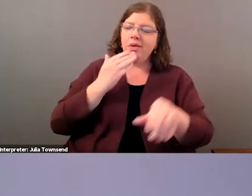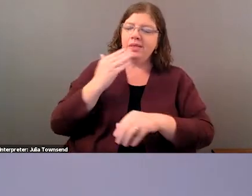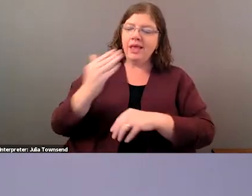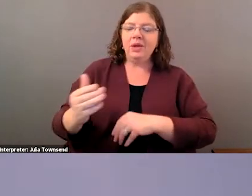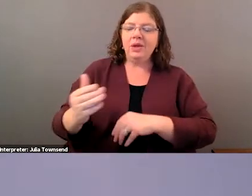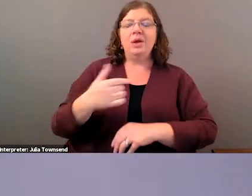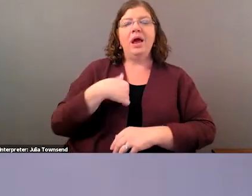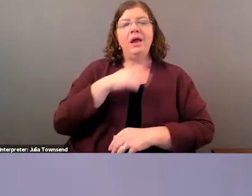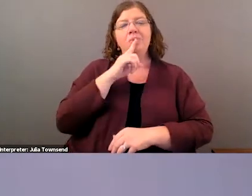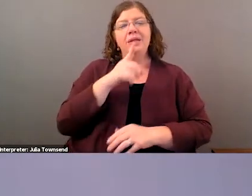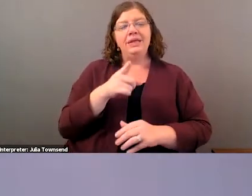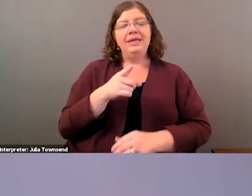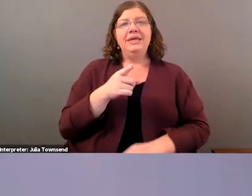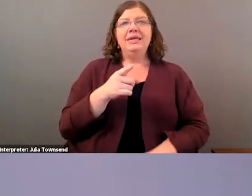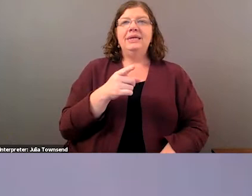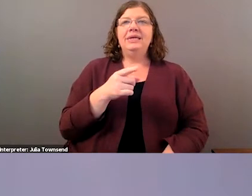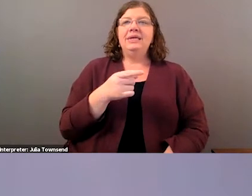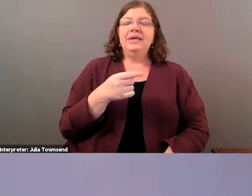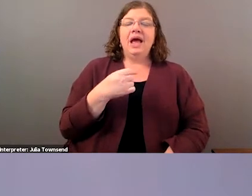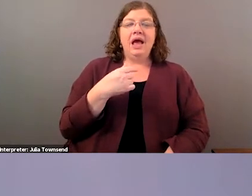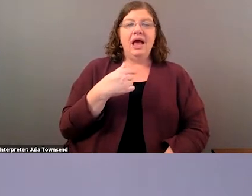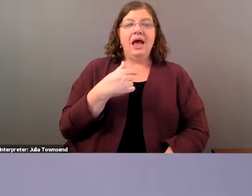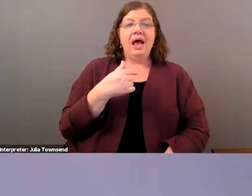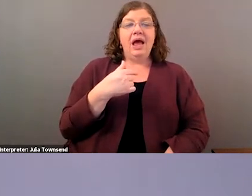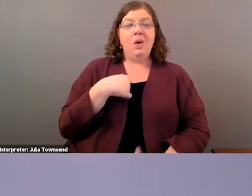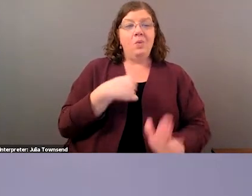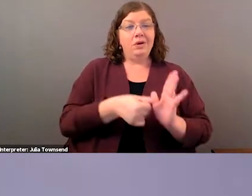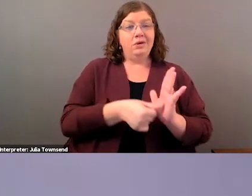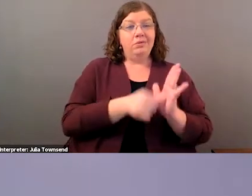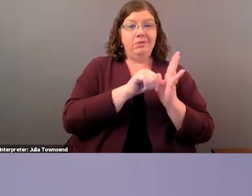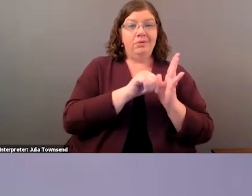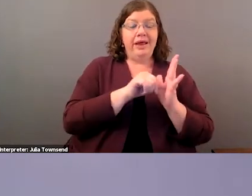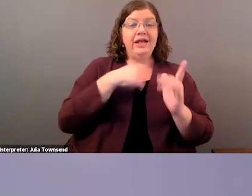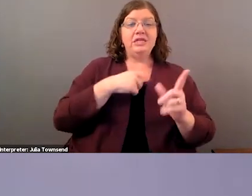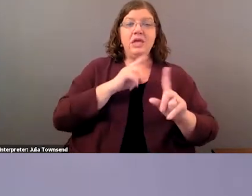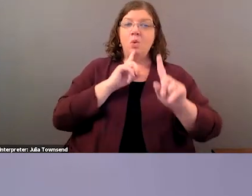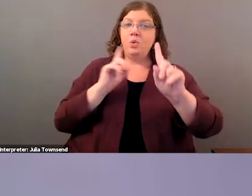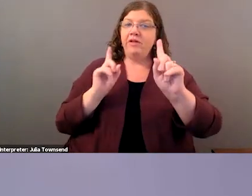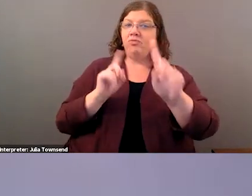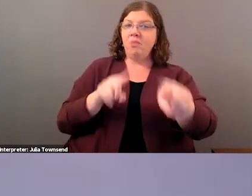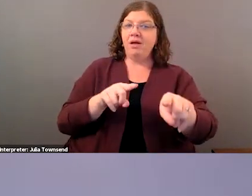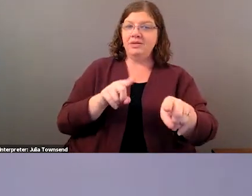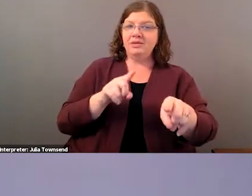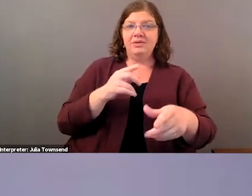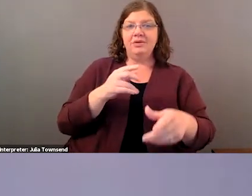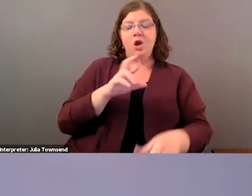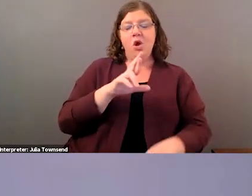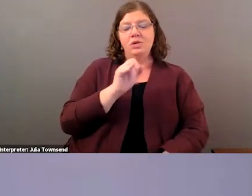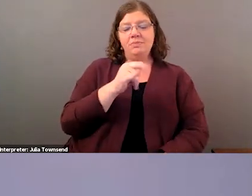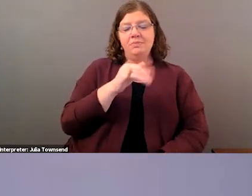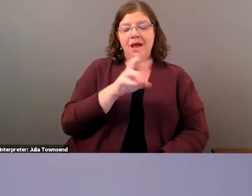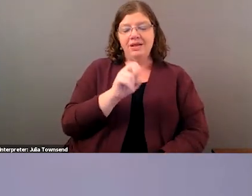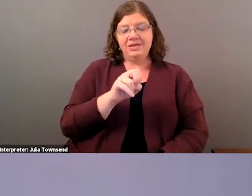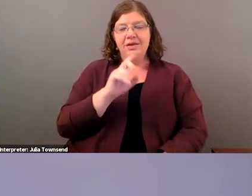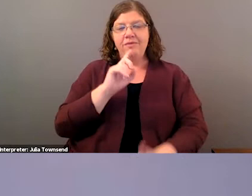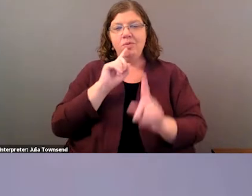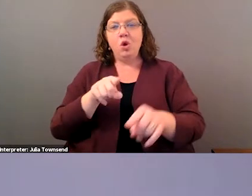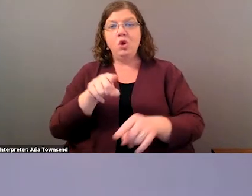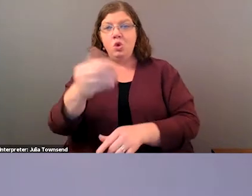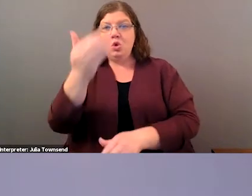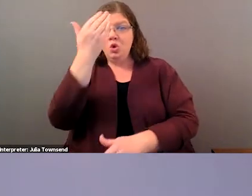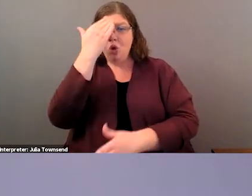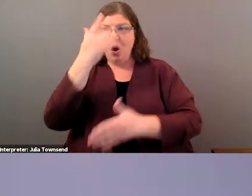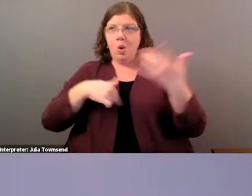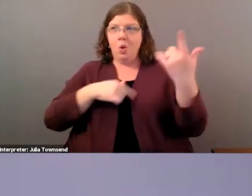really also want to call out that it's a responsive report because you know what people are thinking about. You've been staying in touch